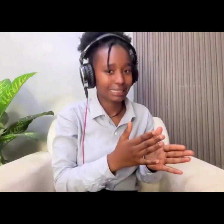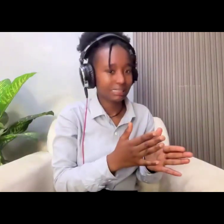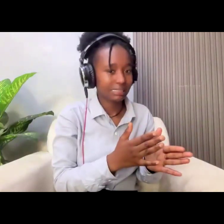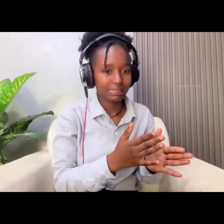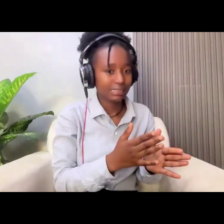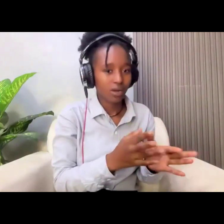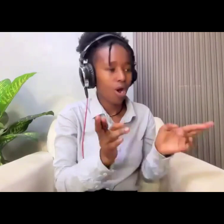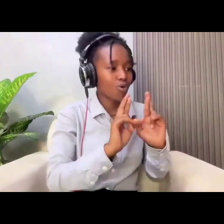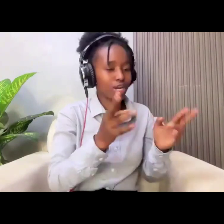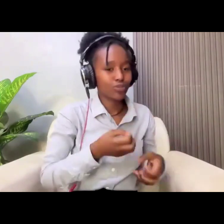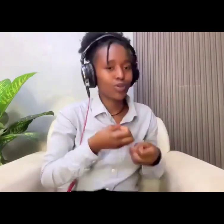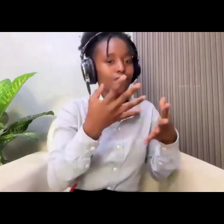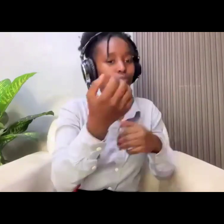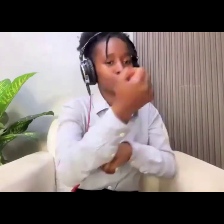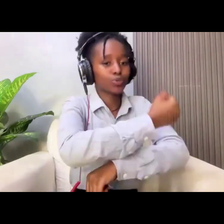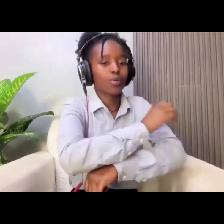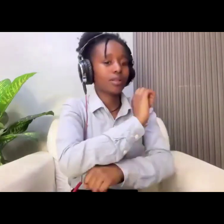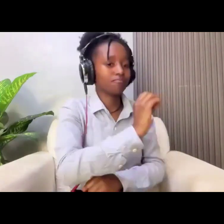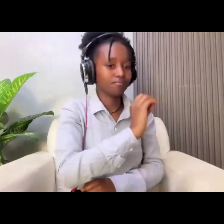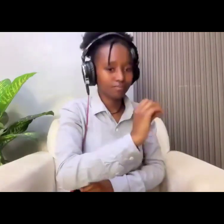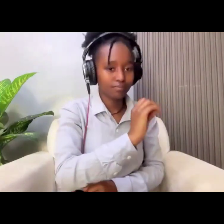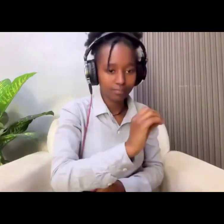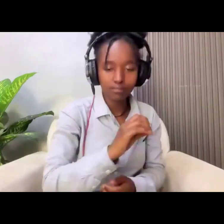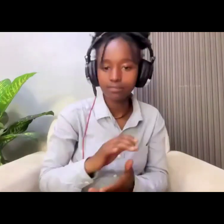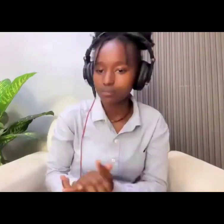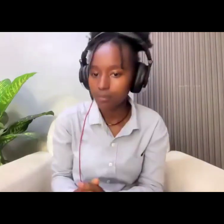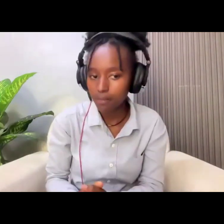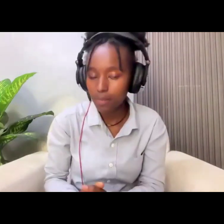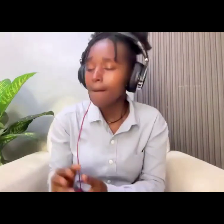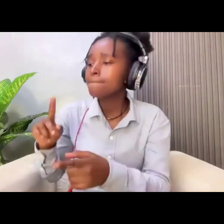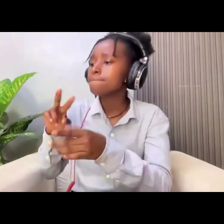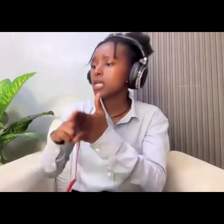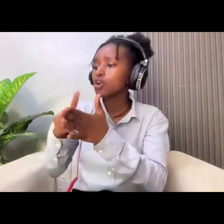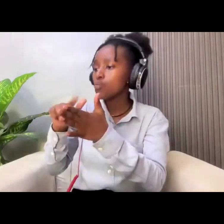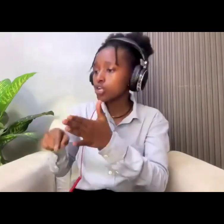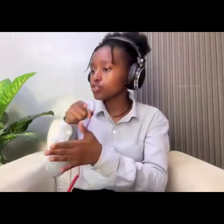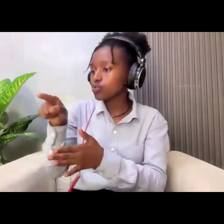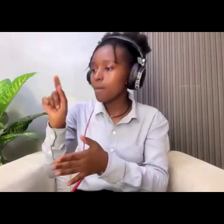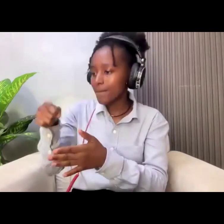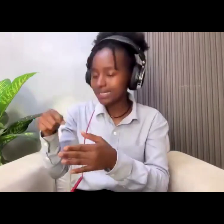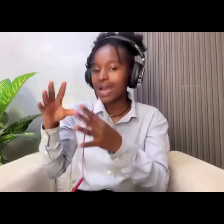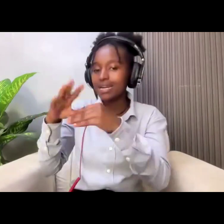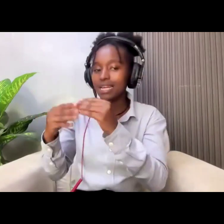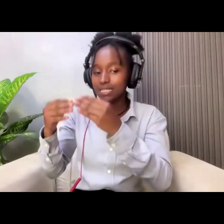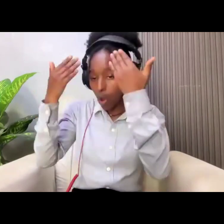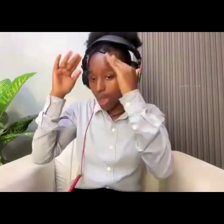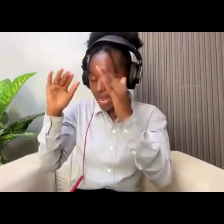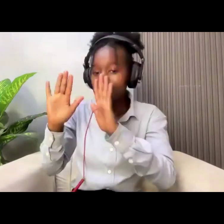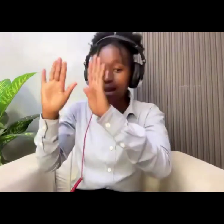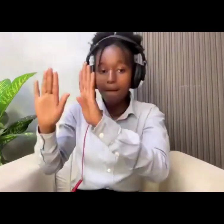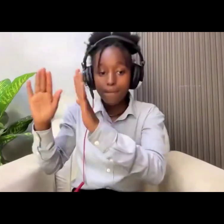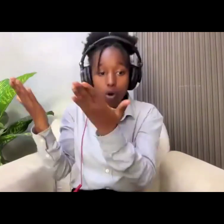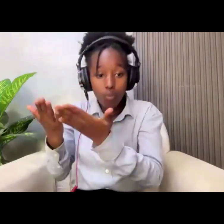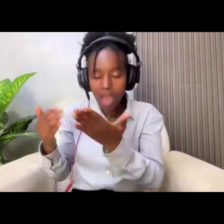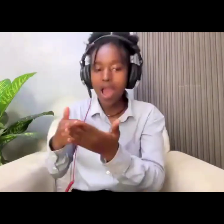the school. Oh, well, all right. About the disability. So then what is needed is an awareness raising campaign, maybe with the